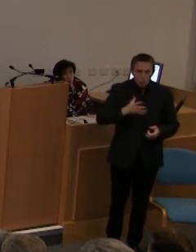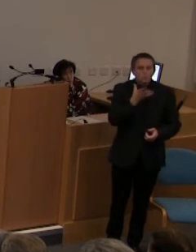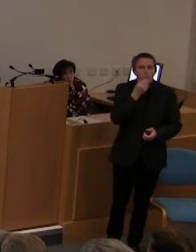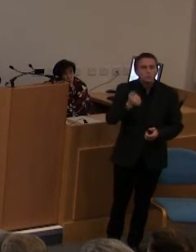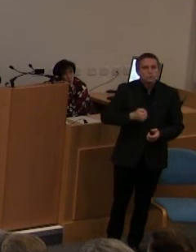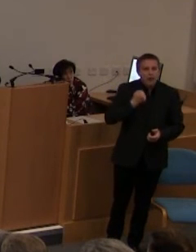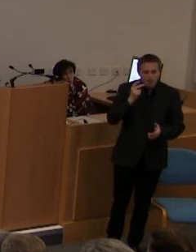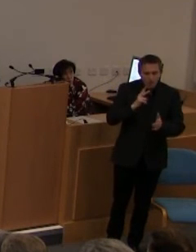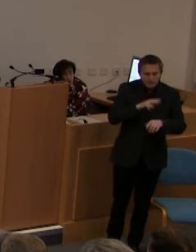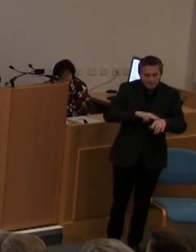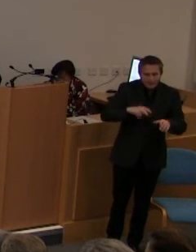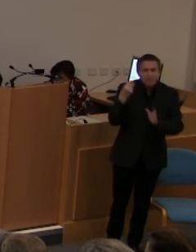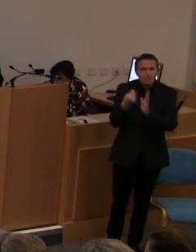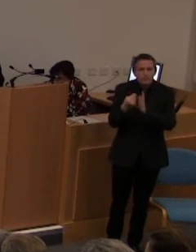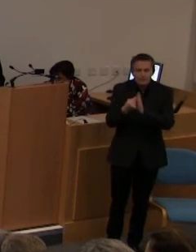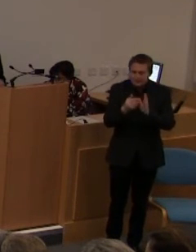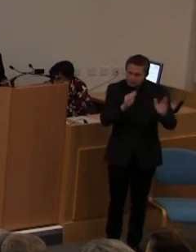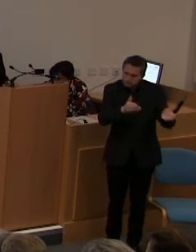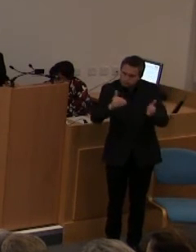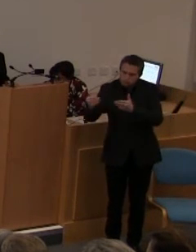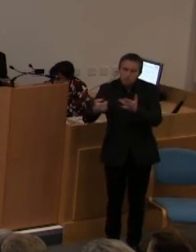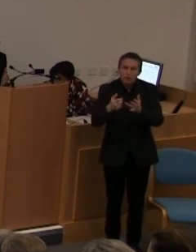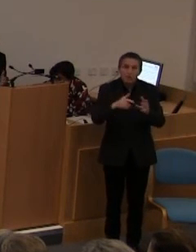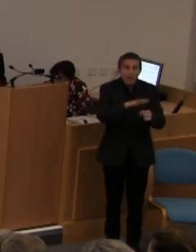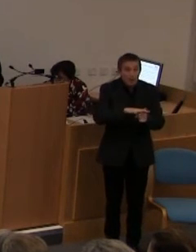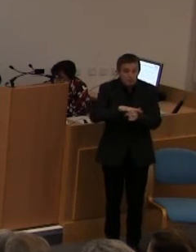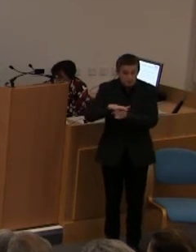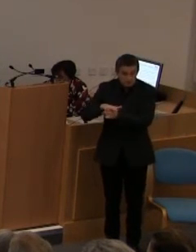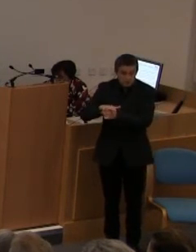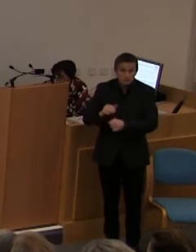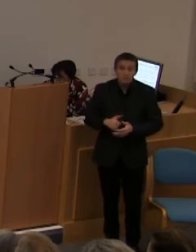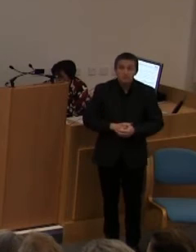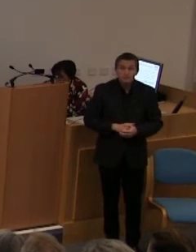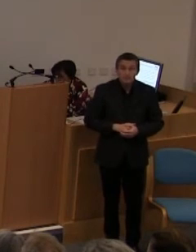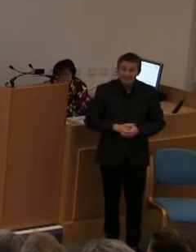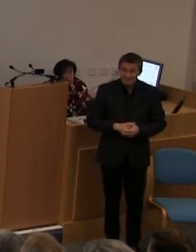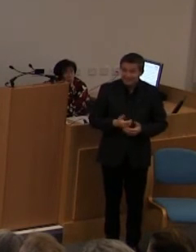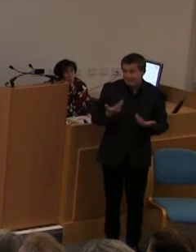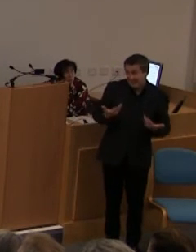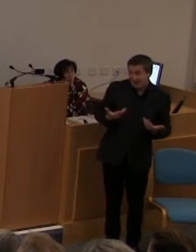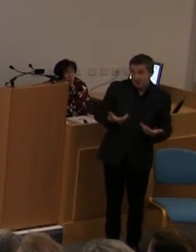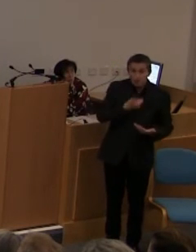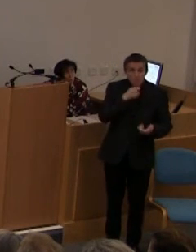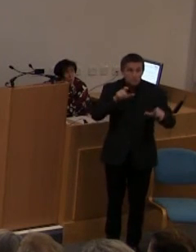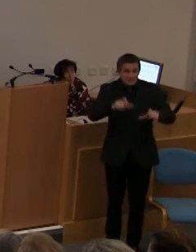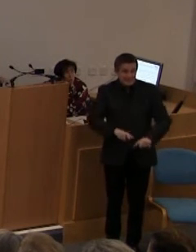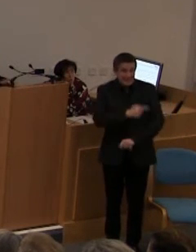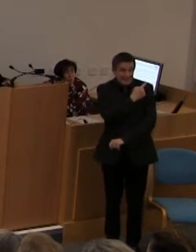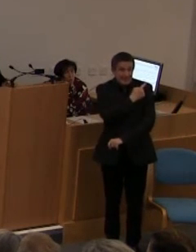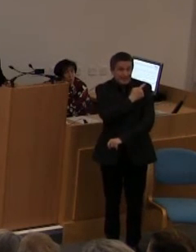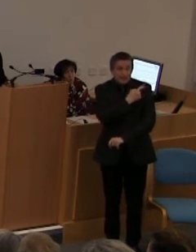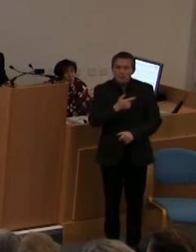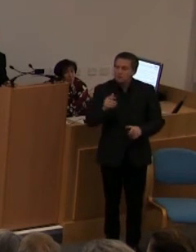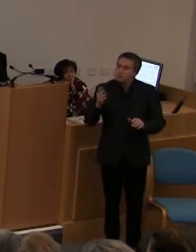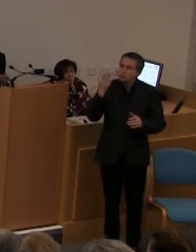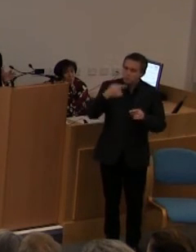to deal with planned treatments. People will stay in hospital longer, so we'll need more support. Stay